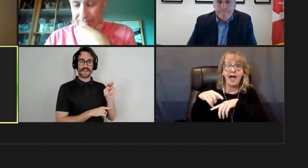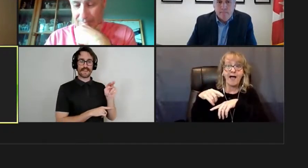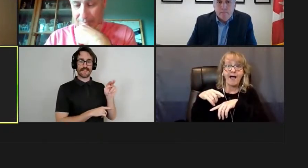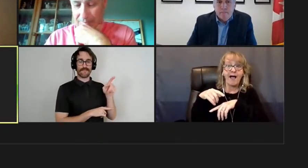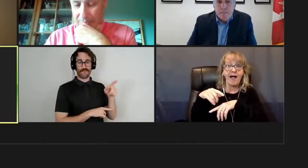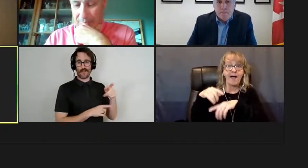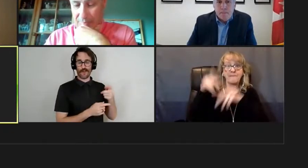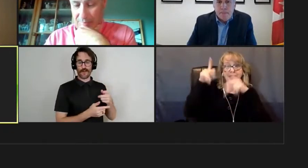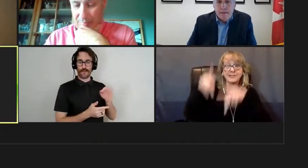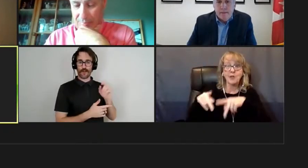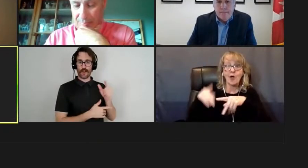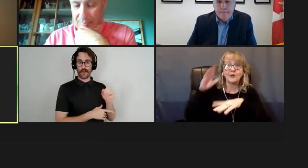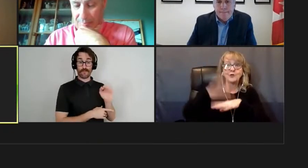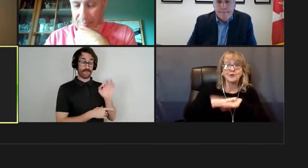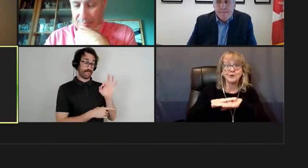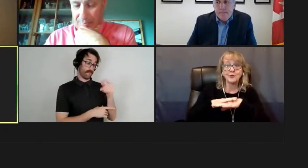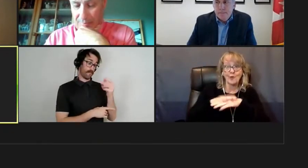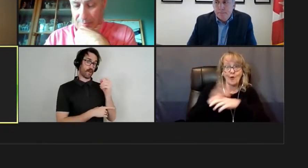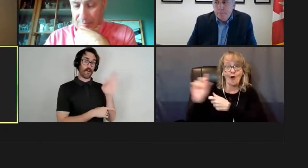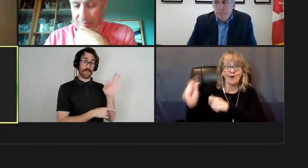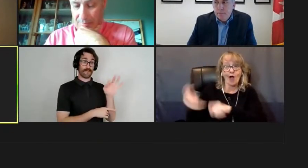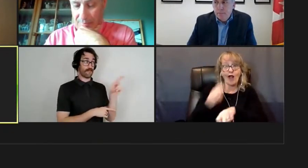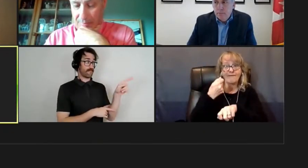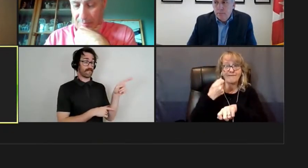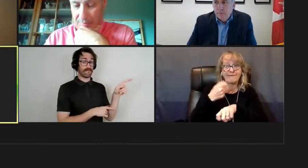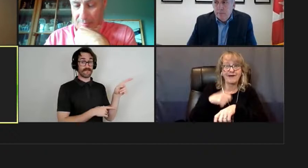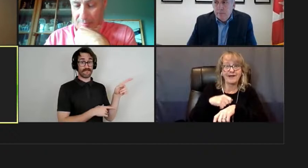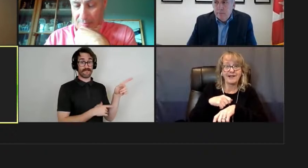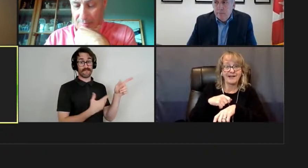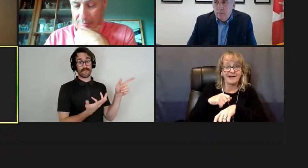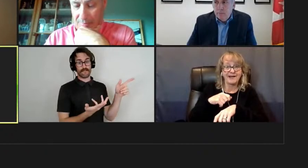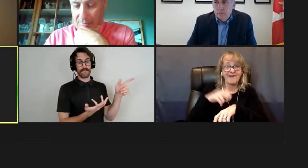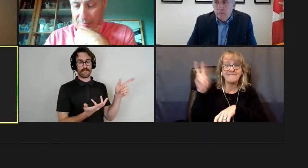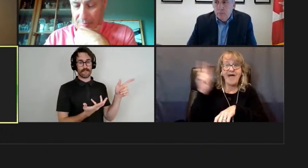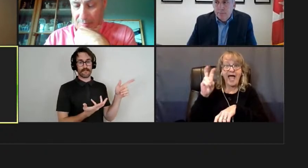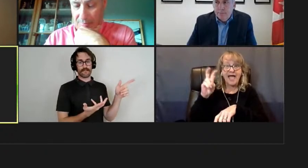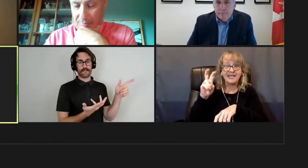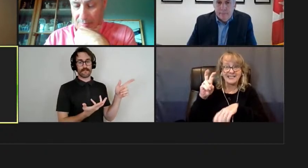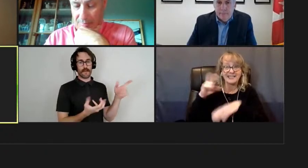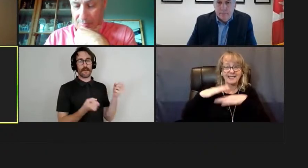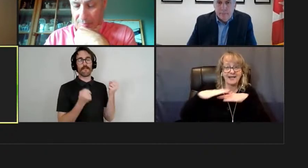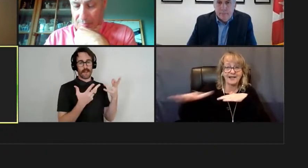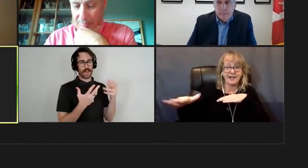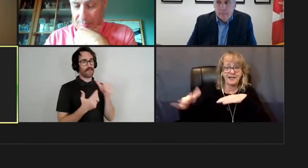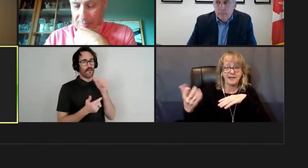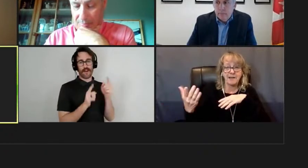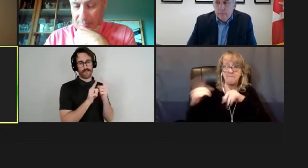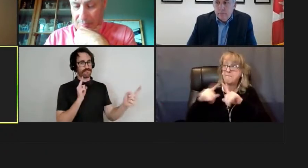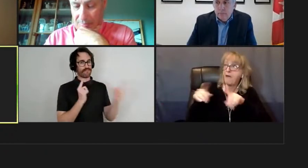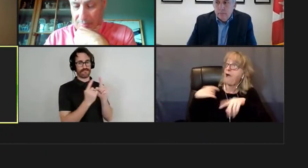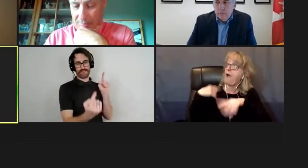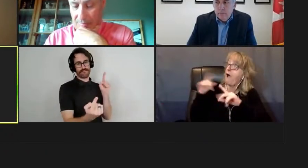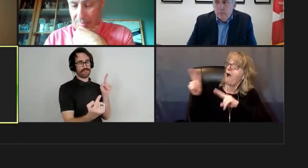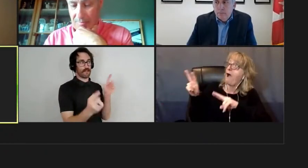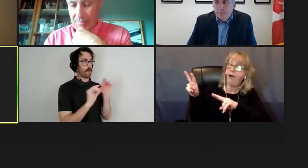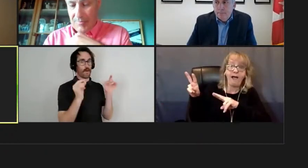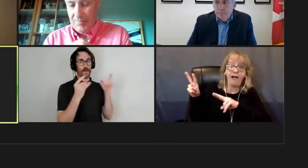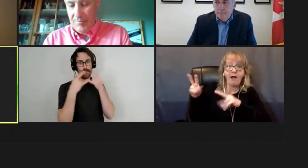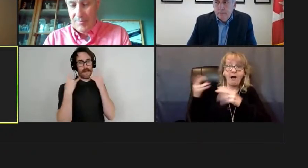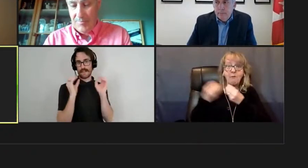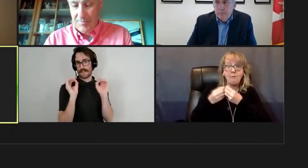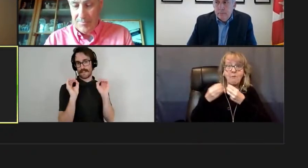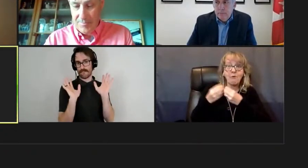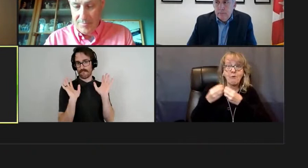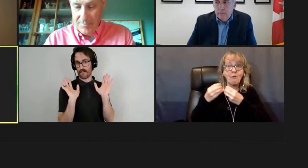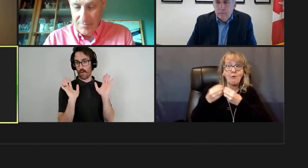know, unfortunately, not a large portion are not physically distancing and no one is masked. So